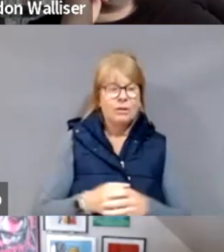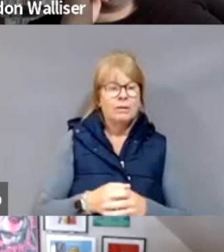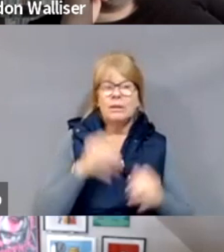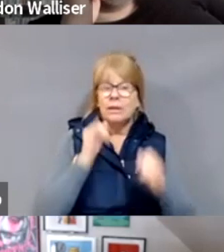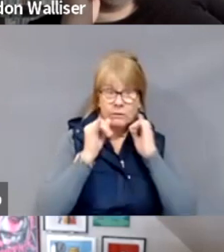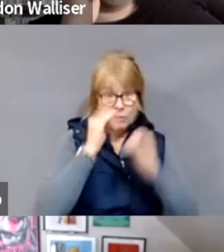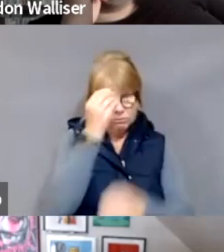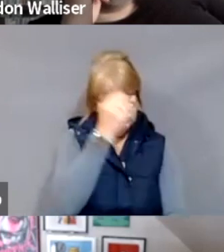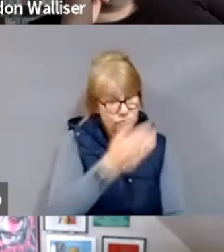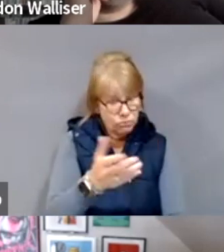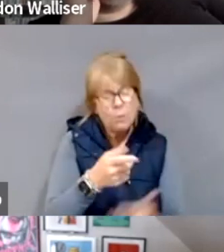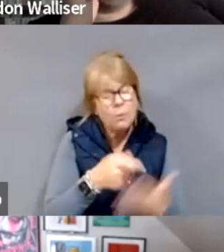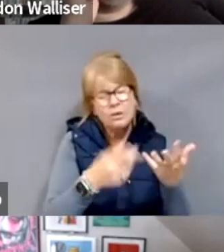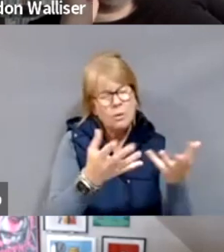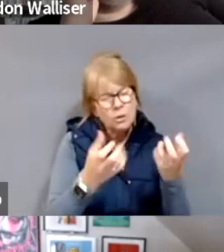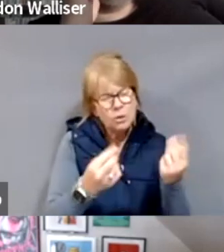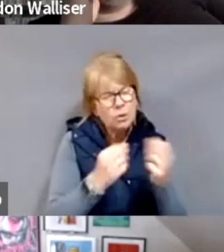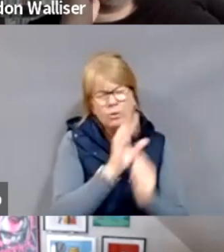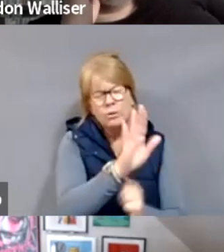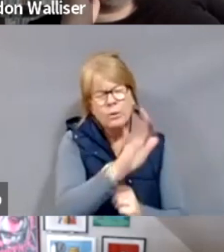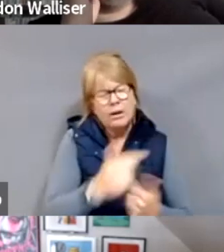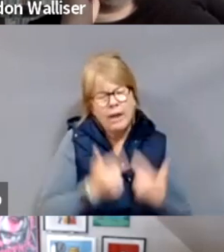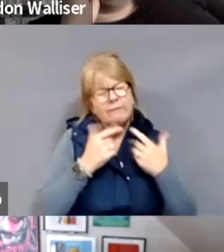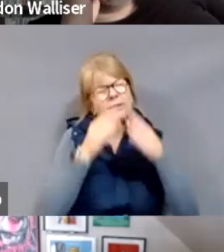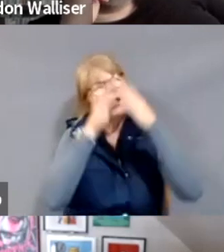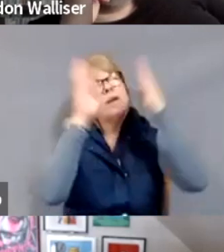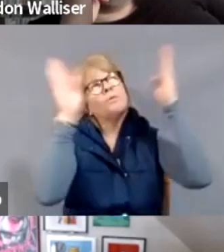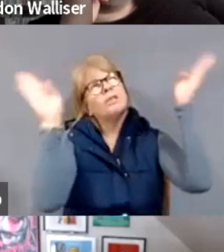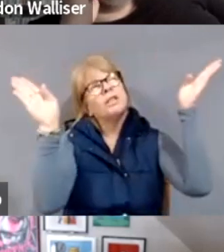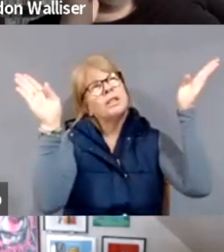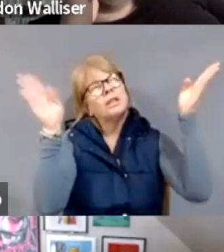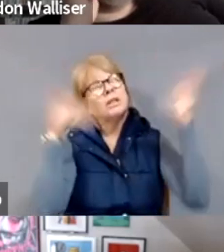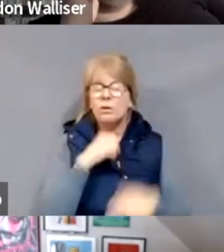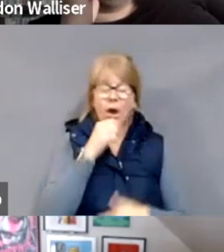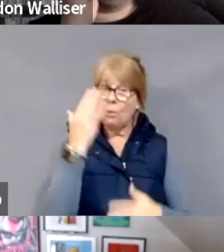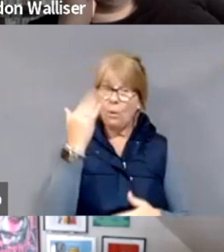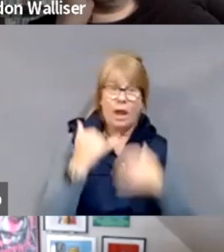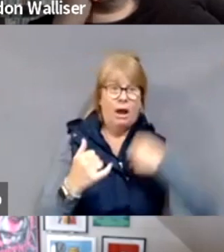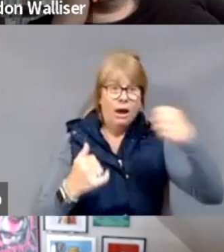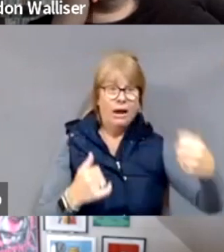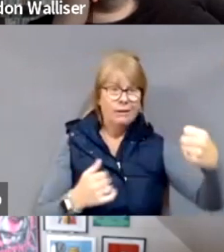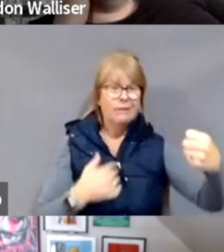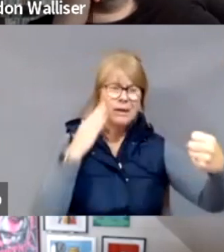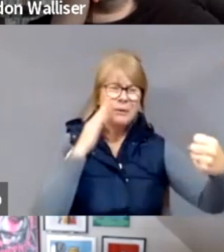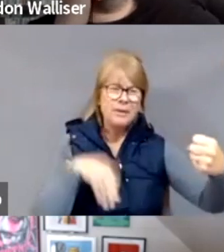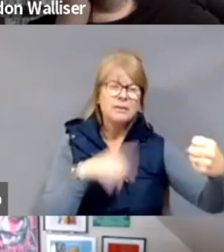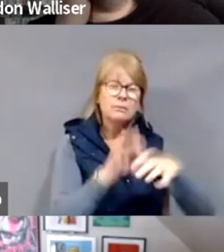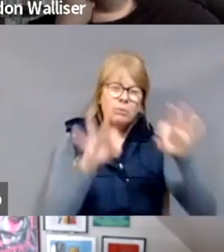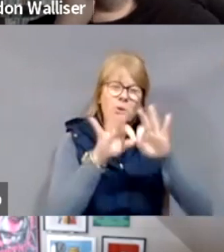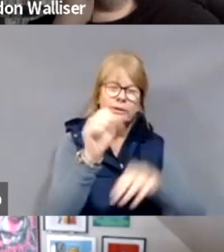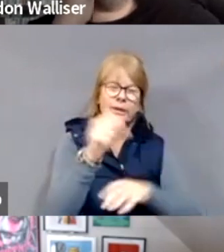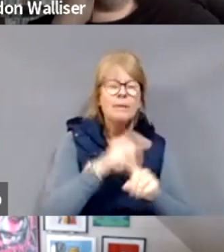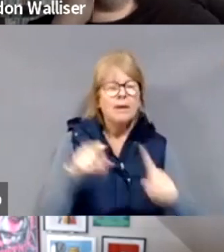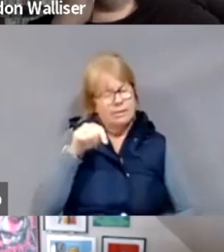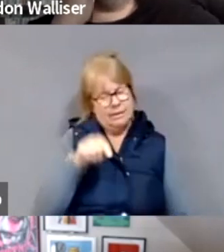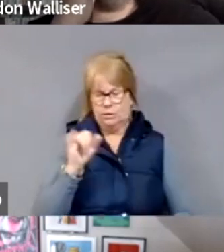tell people, like, what do you want to do with your life? Like, don't tell me about why you need this job. I mean, that's important too, but how does this